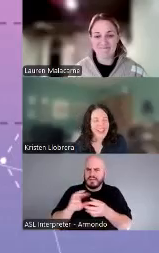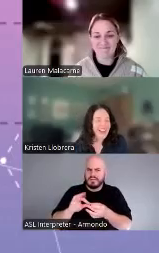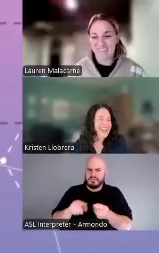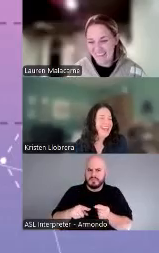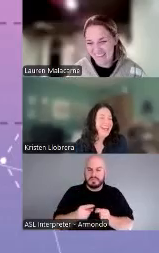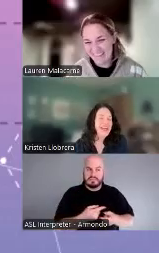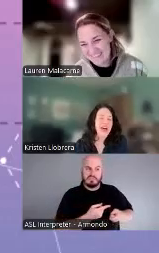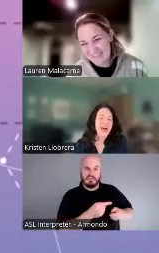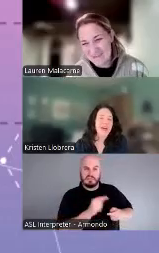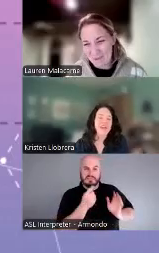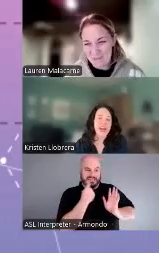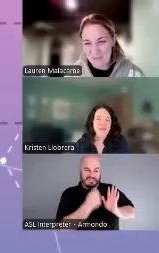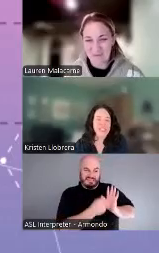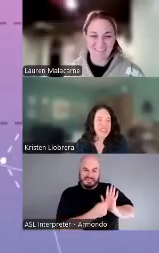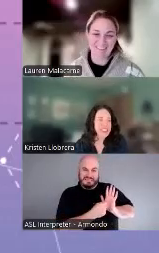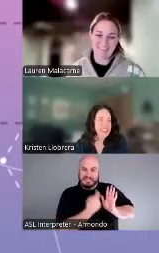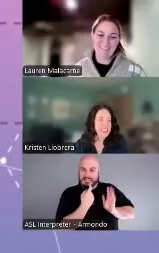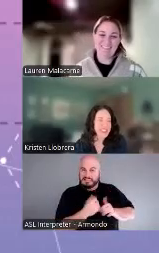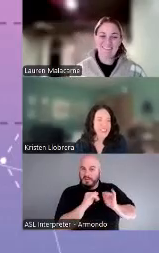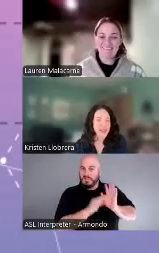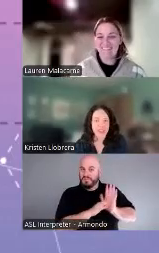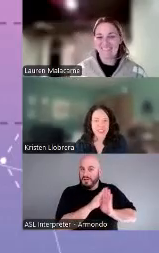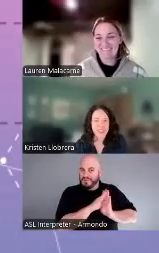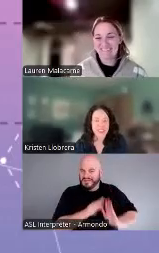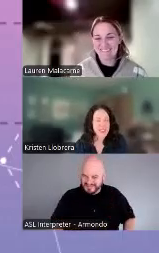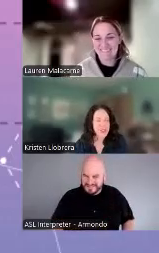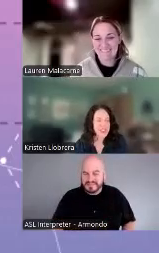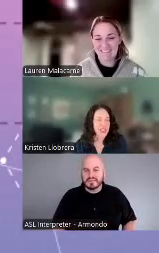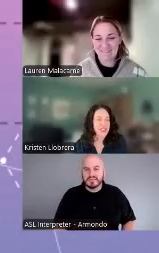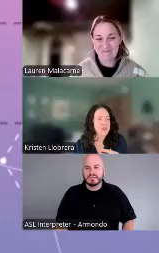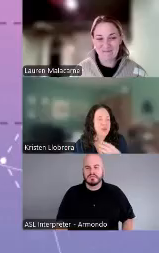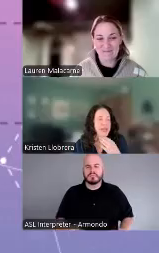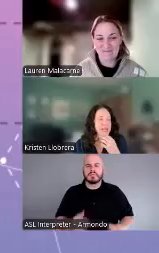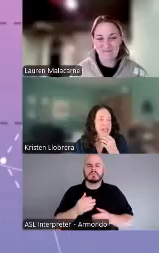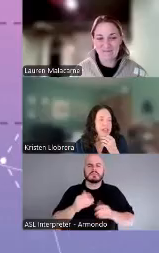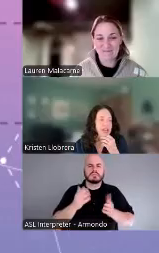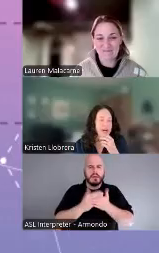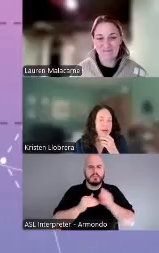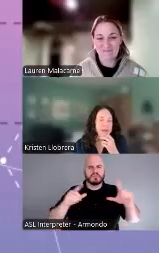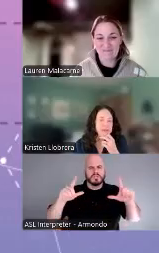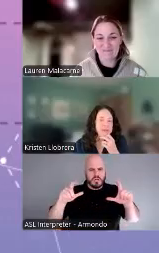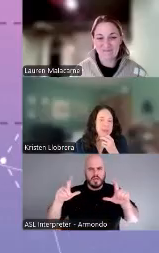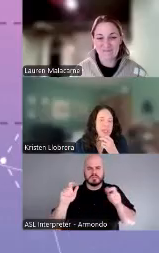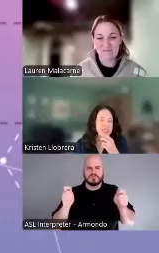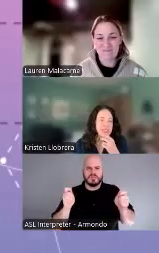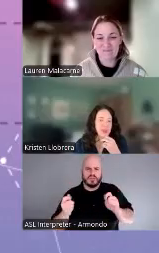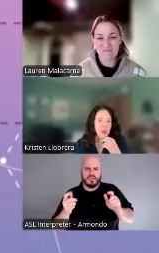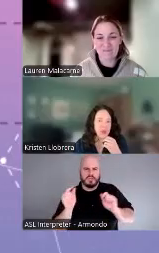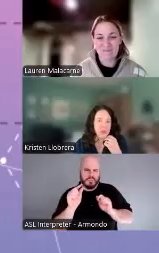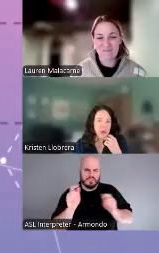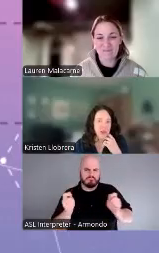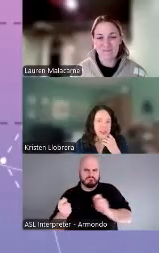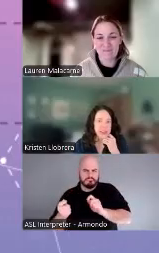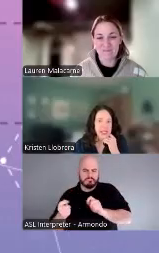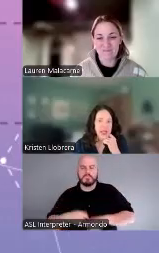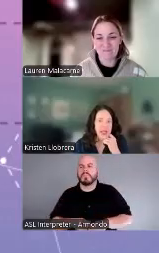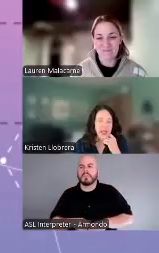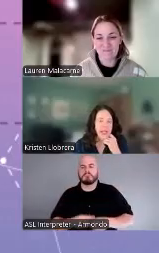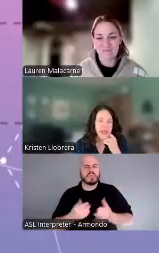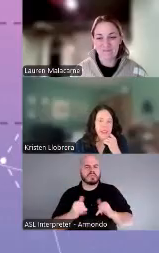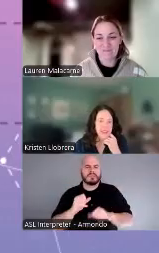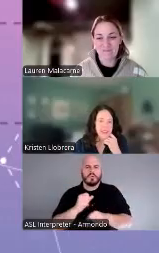development. That's an And there important have been point. Yeah. changes since some of these screenshots, but it's still a work in